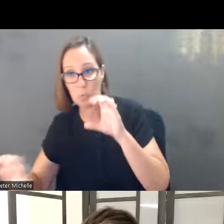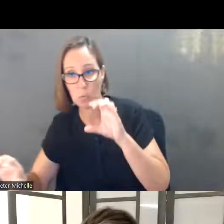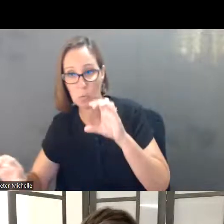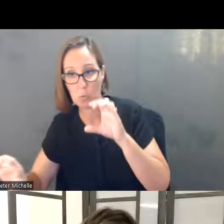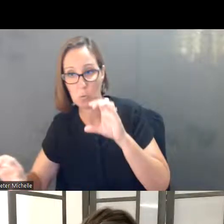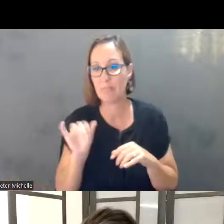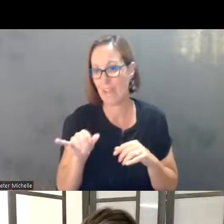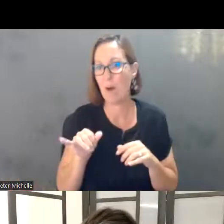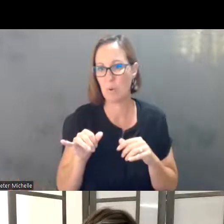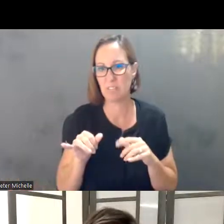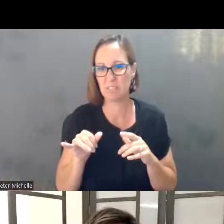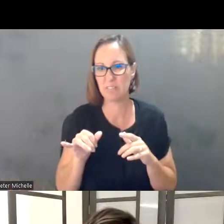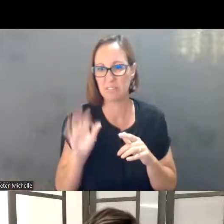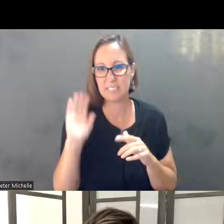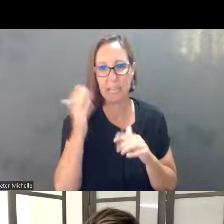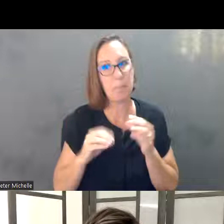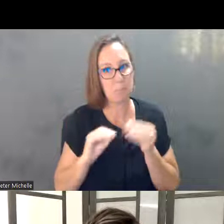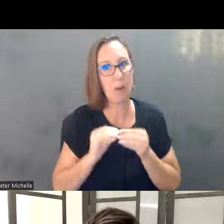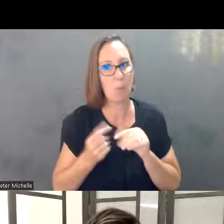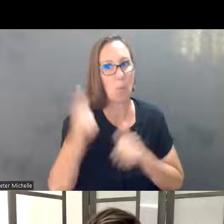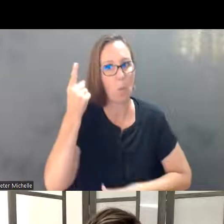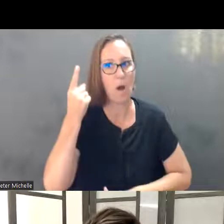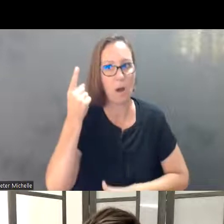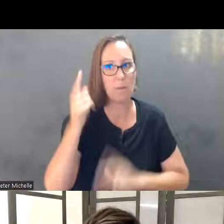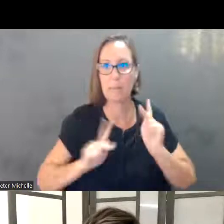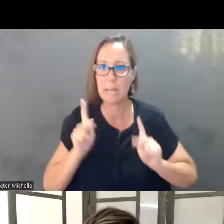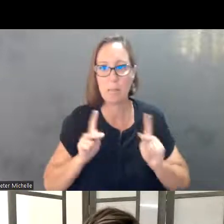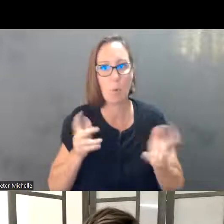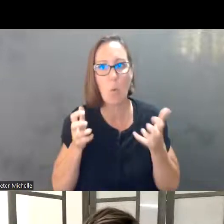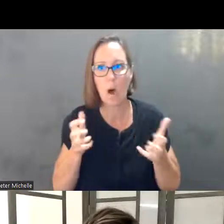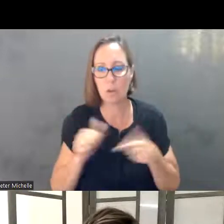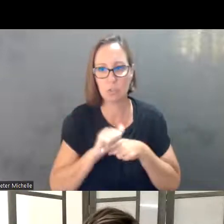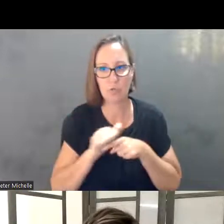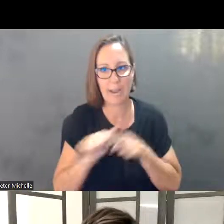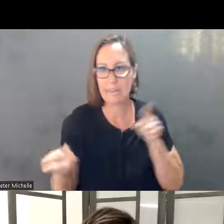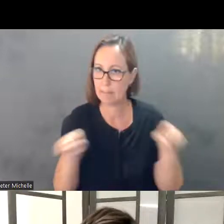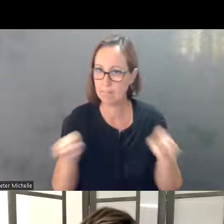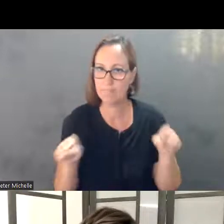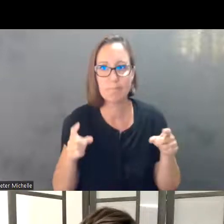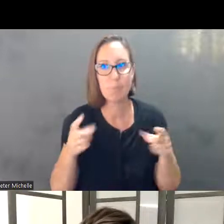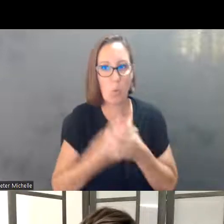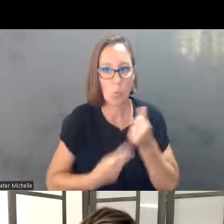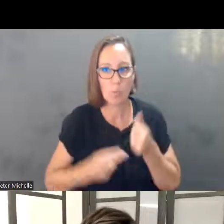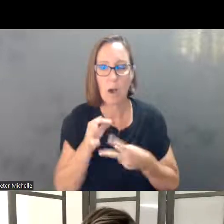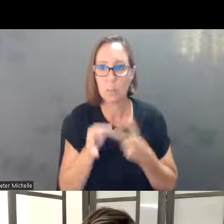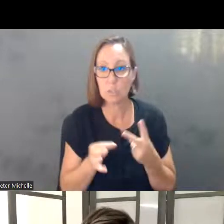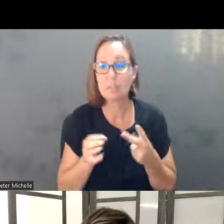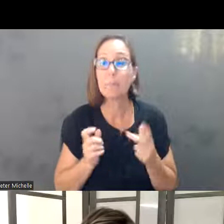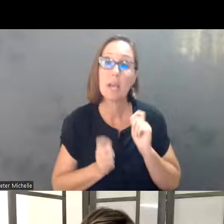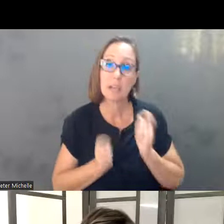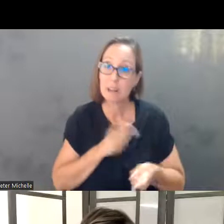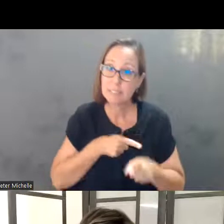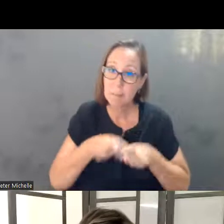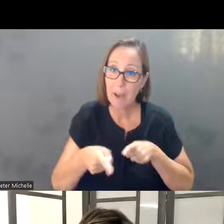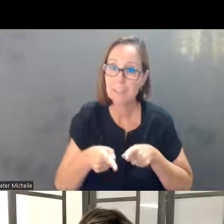by far kind of the number one way folks like to receive training. Customizing the content, making it